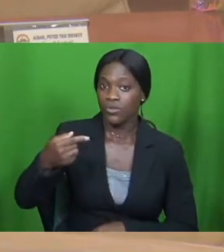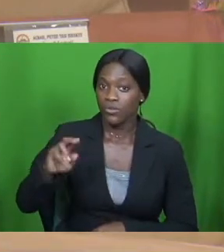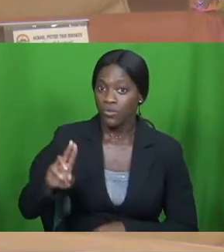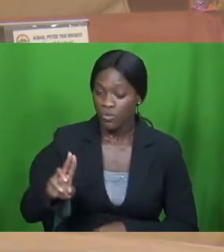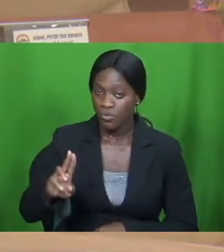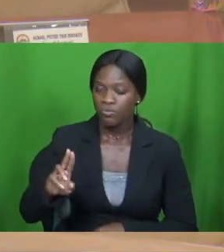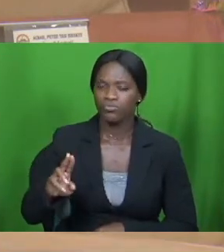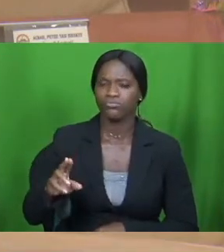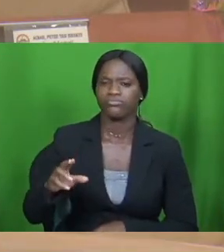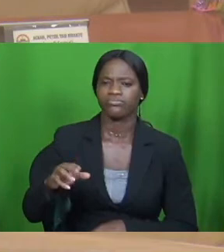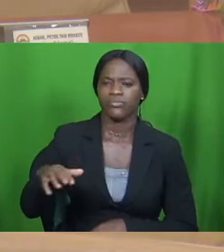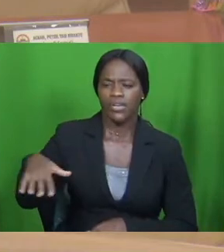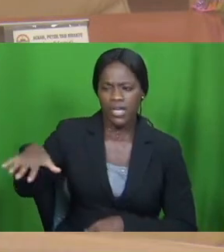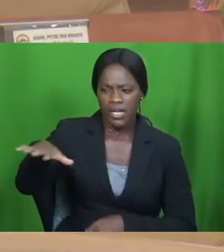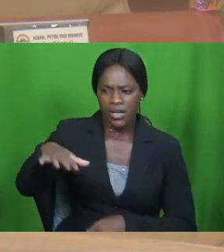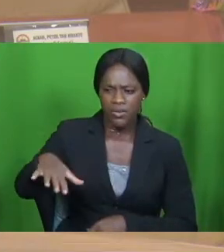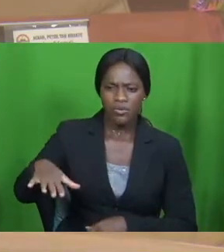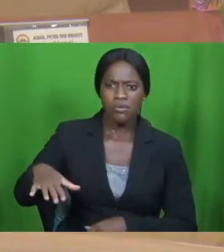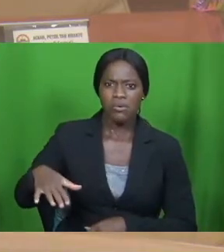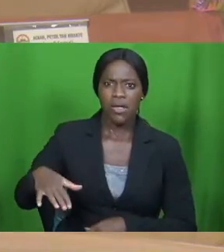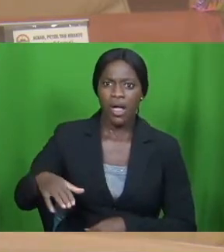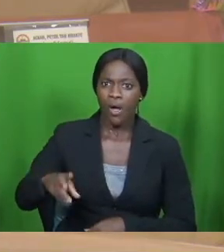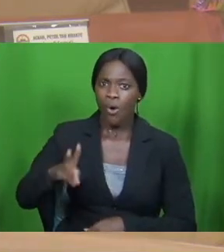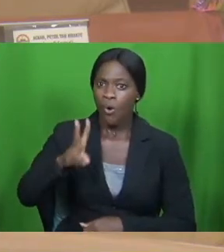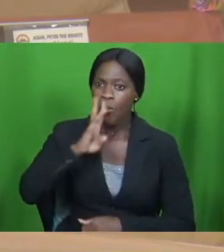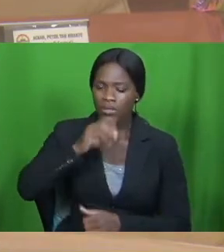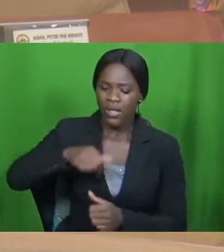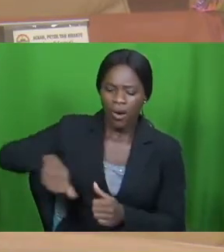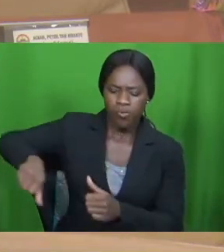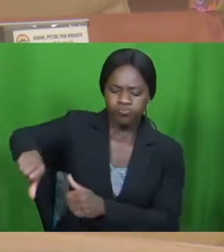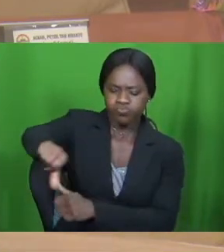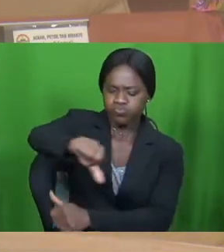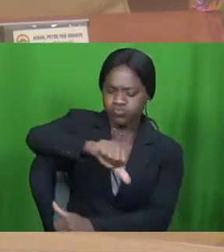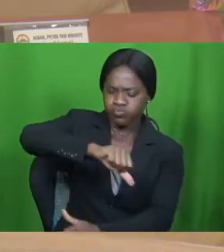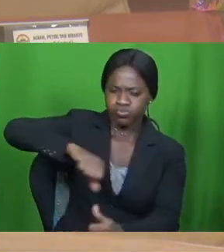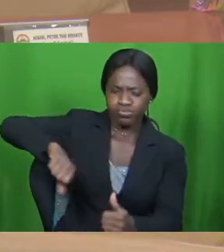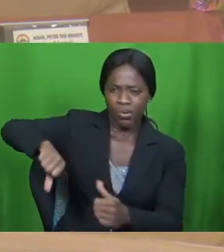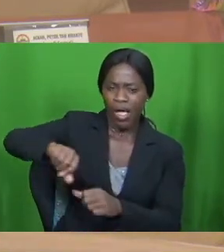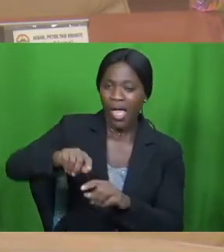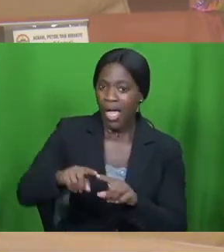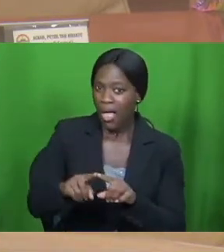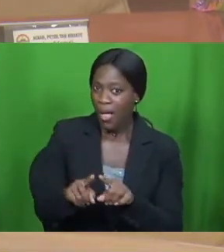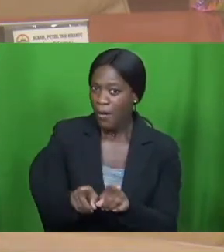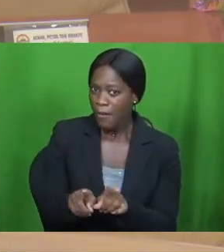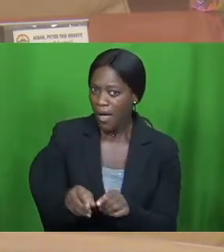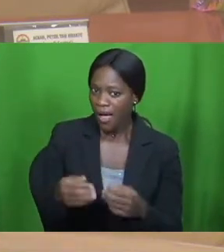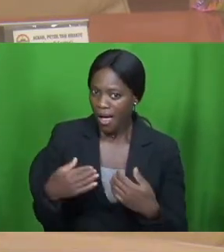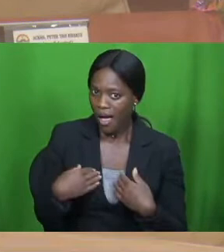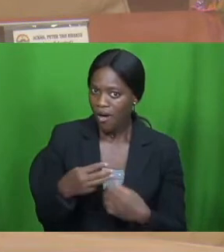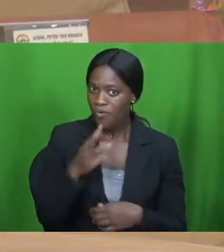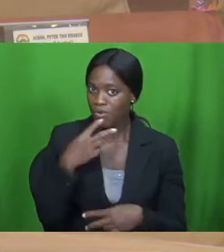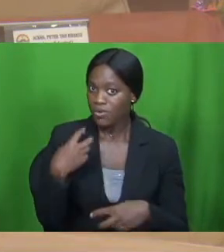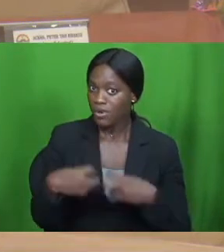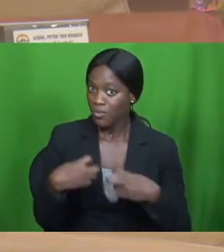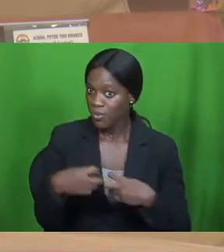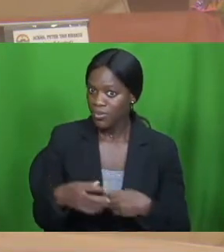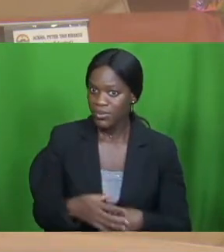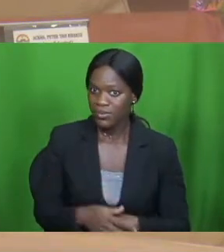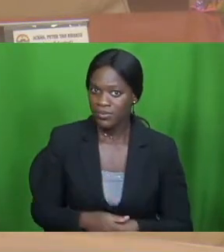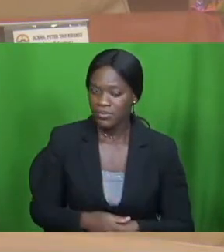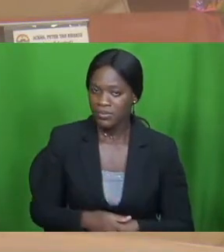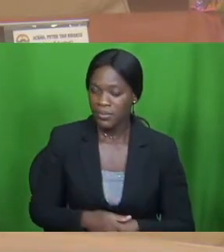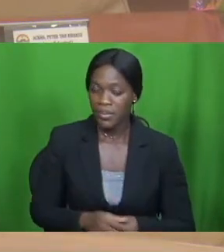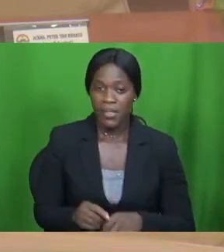major problem for many of the communities. And in this same tribute, we also